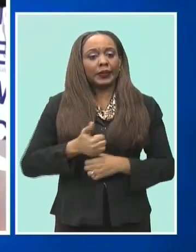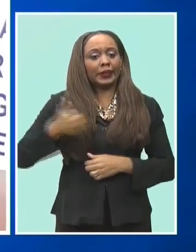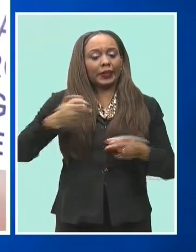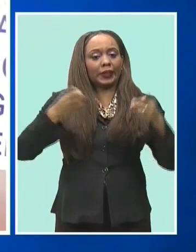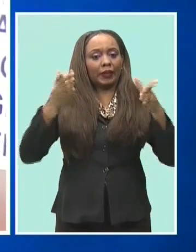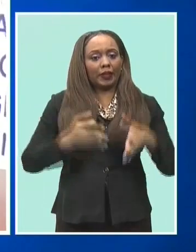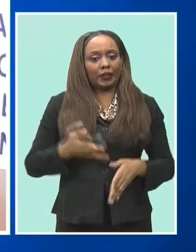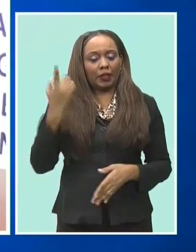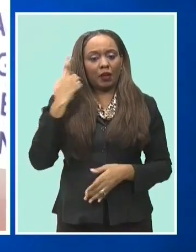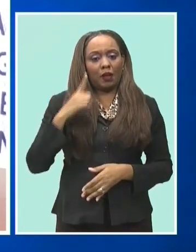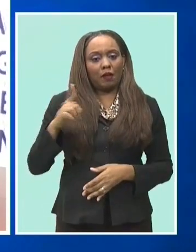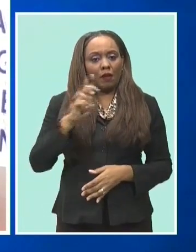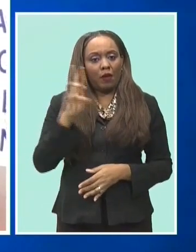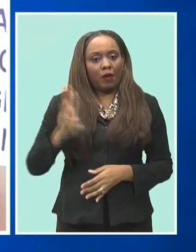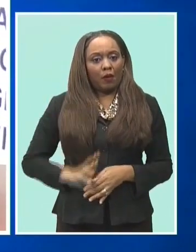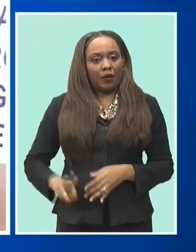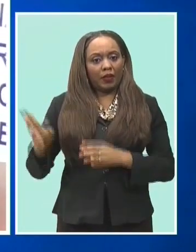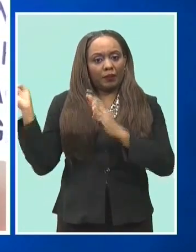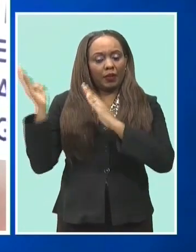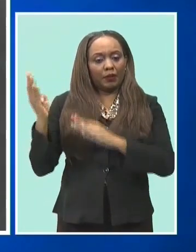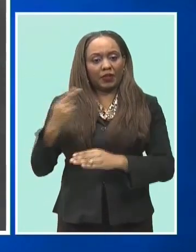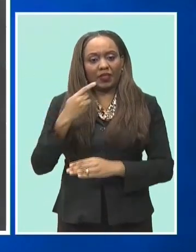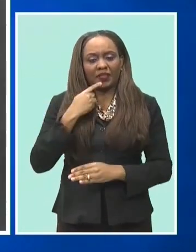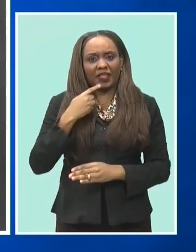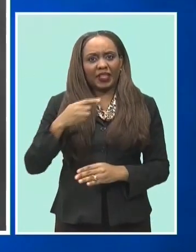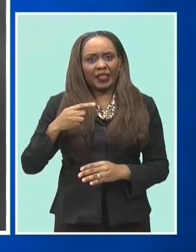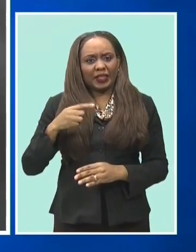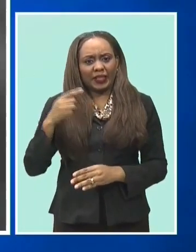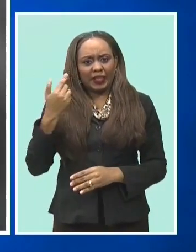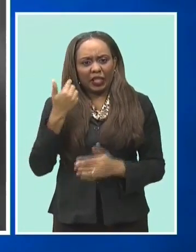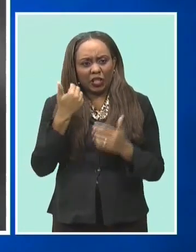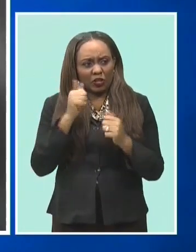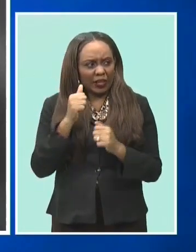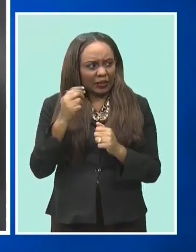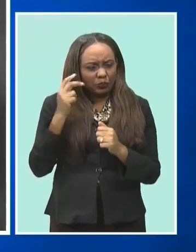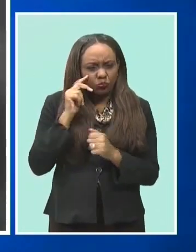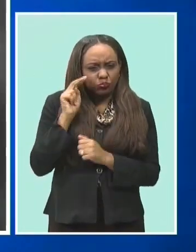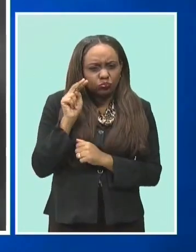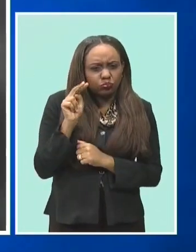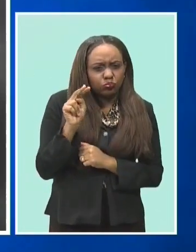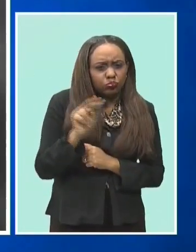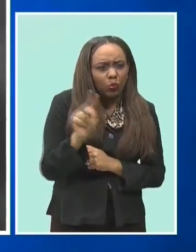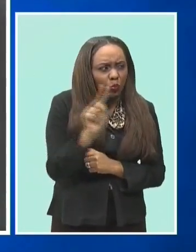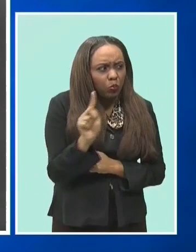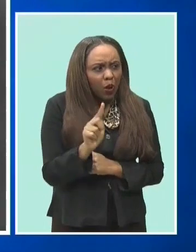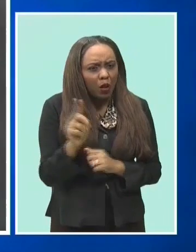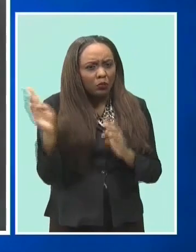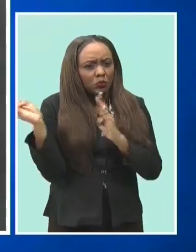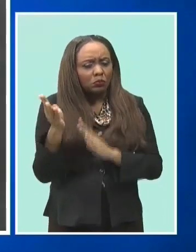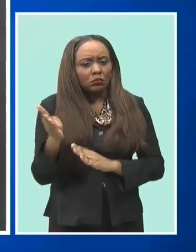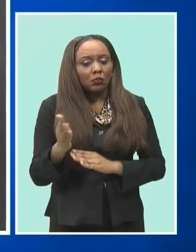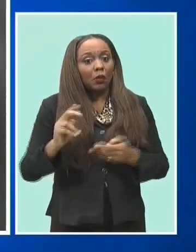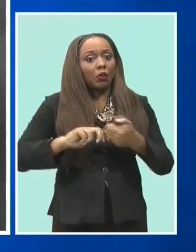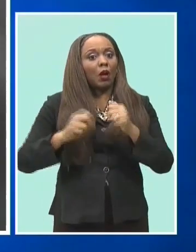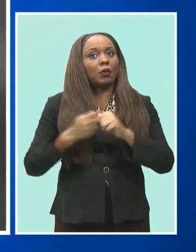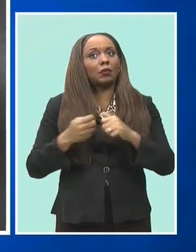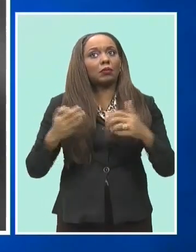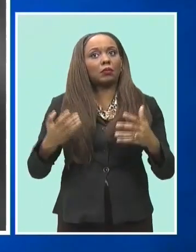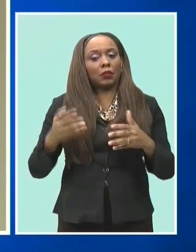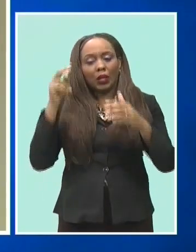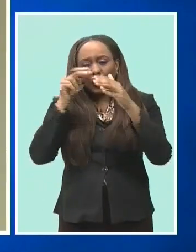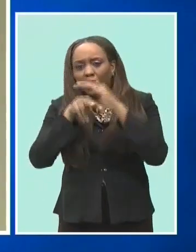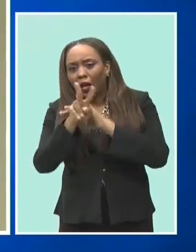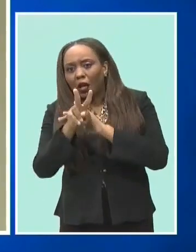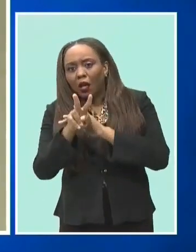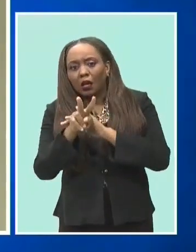of Meteorology, Jeffrey Simmons, says storm trackers show Dorian passing to the east of the Bahamas. The problem for us is that those predictions